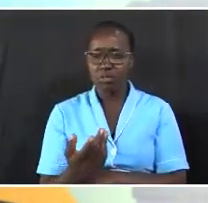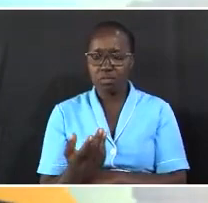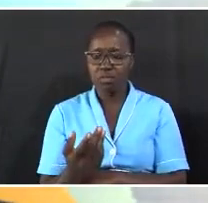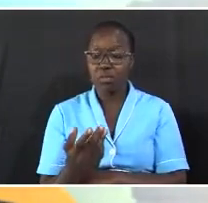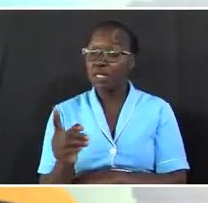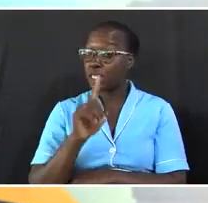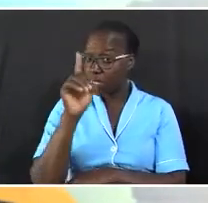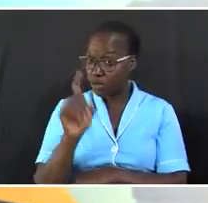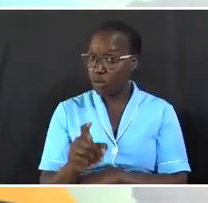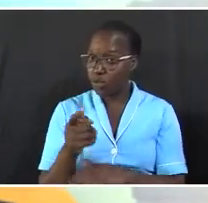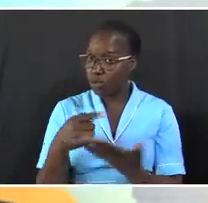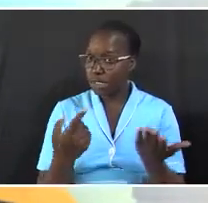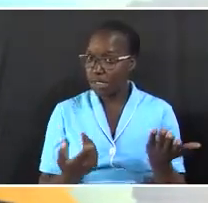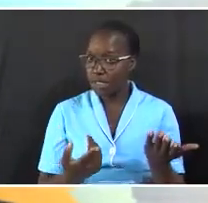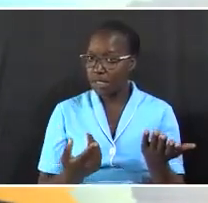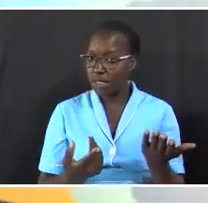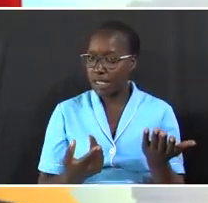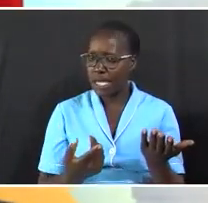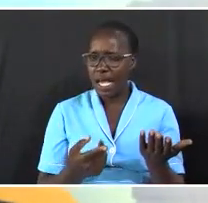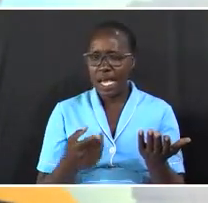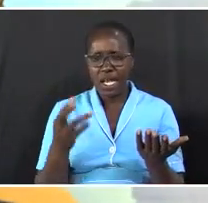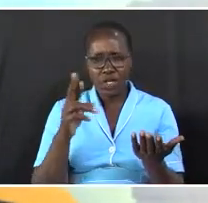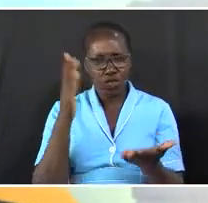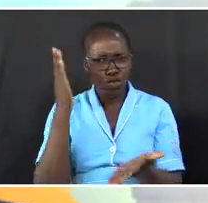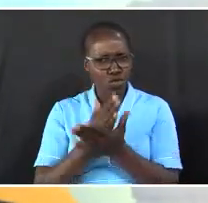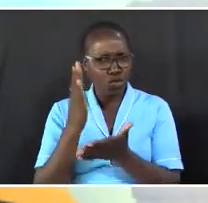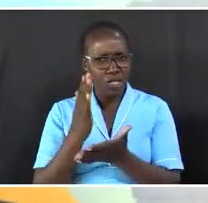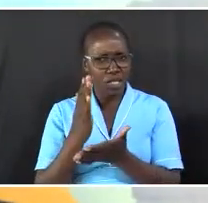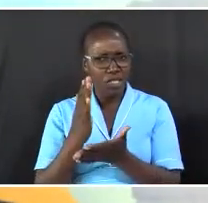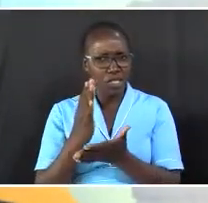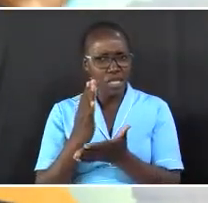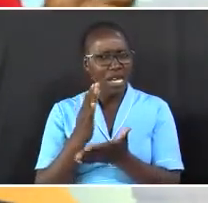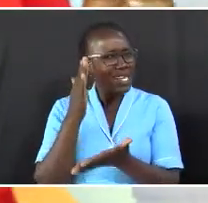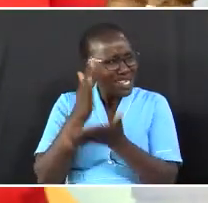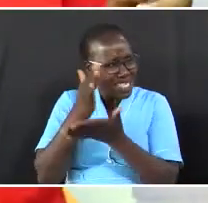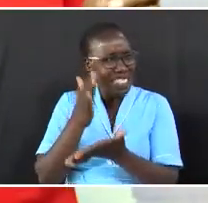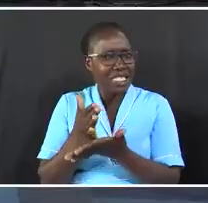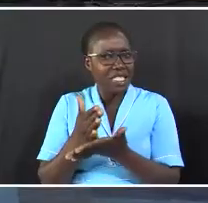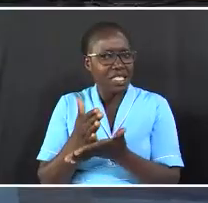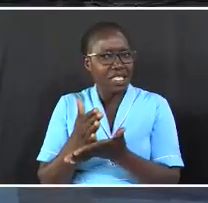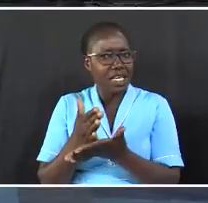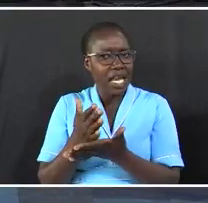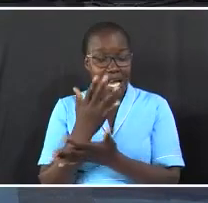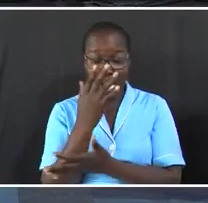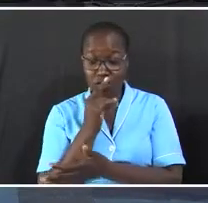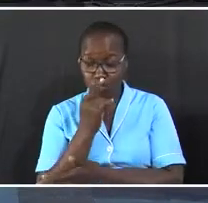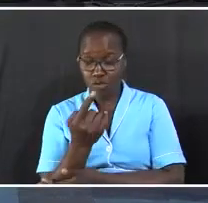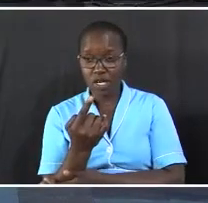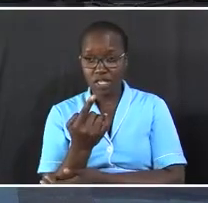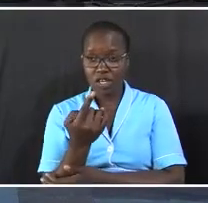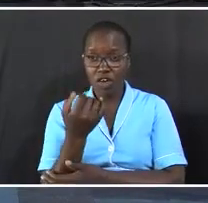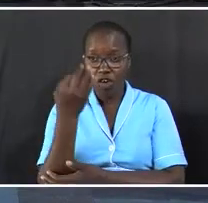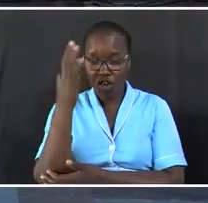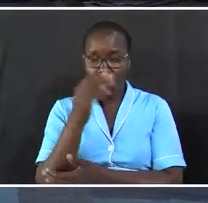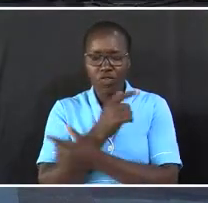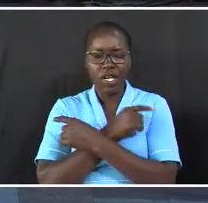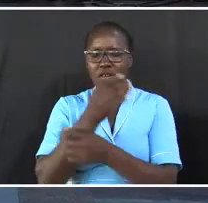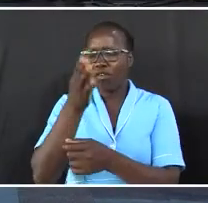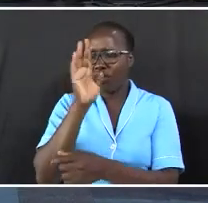And the question is, are you truly, really assured of the love of